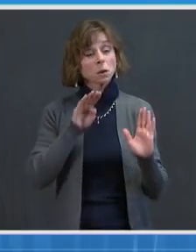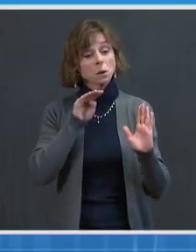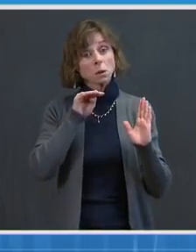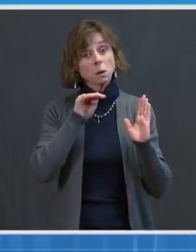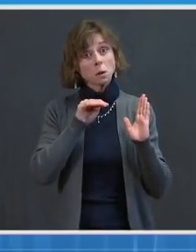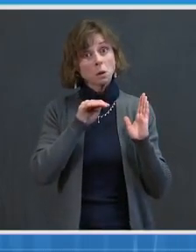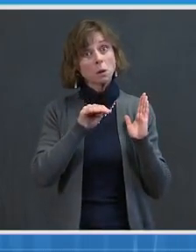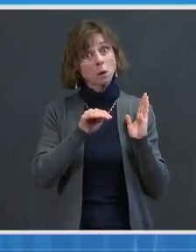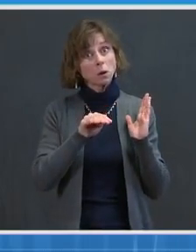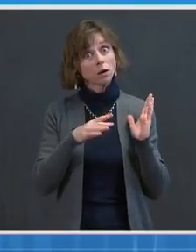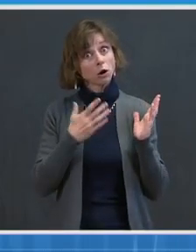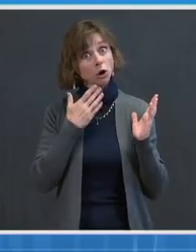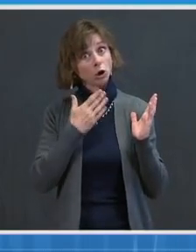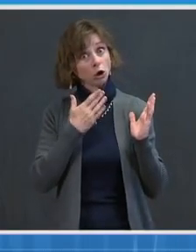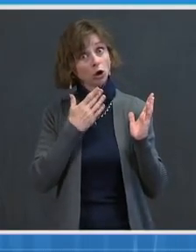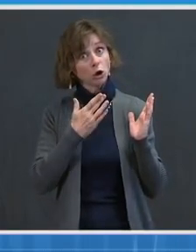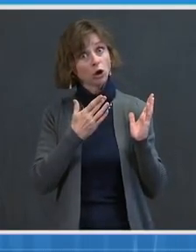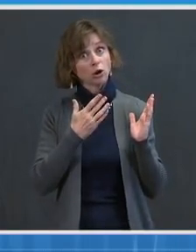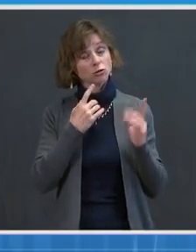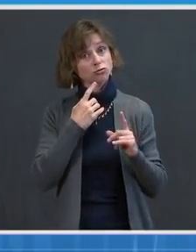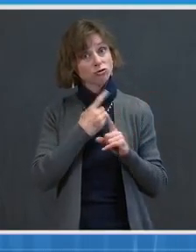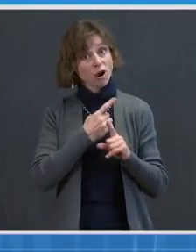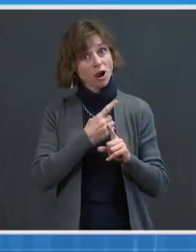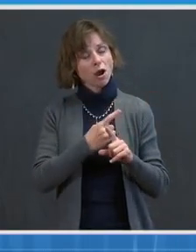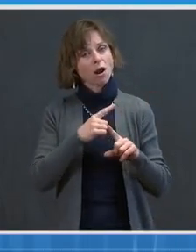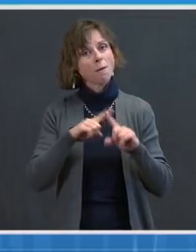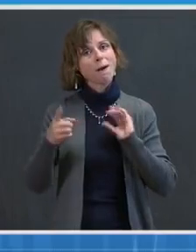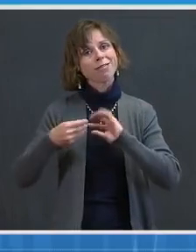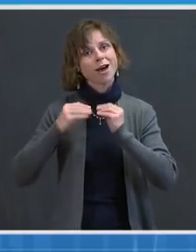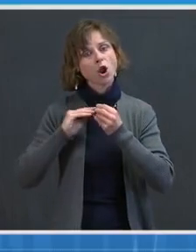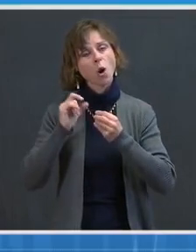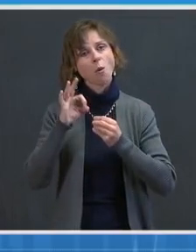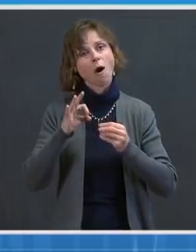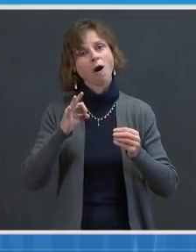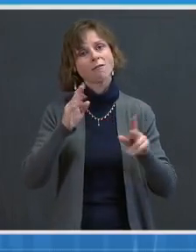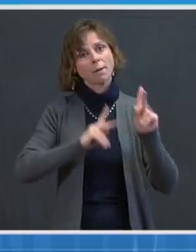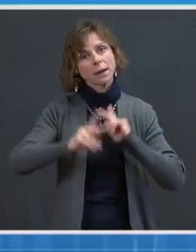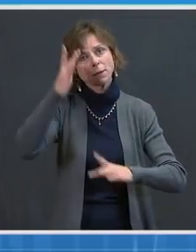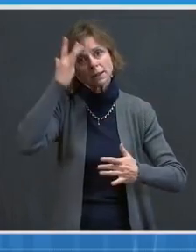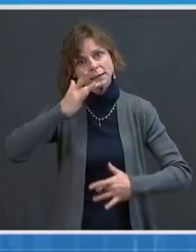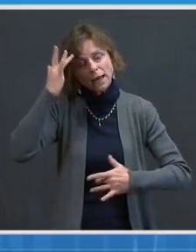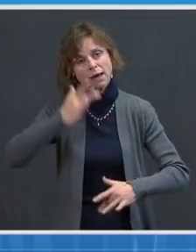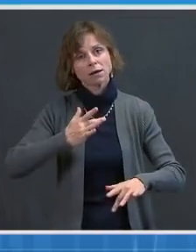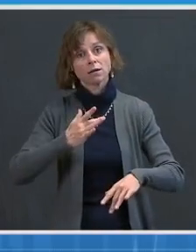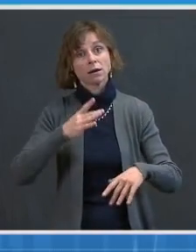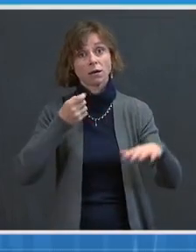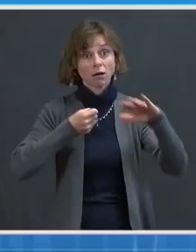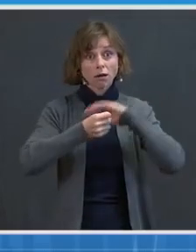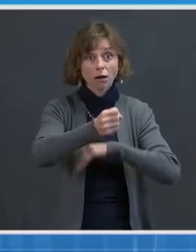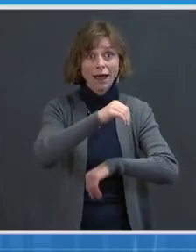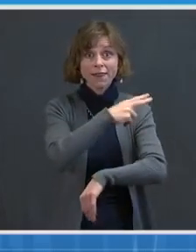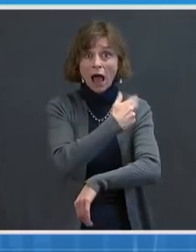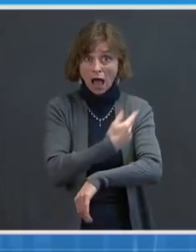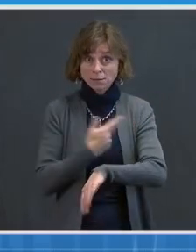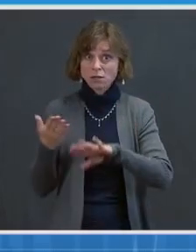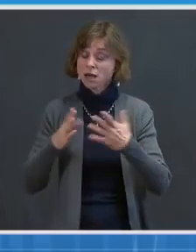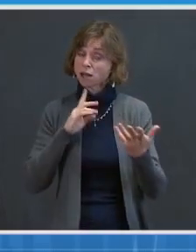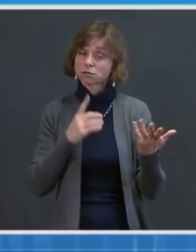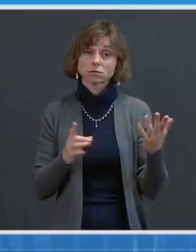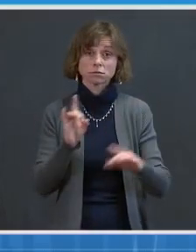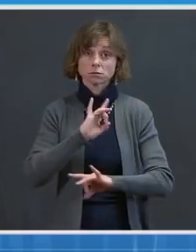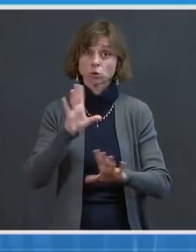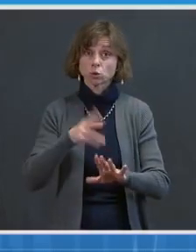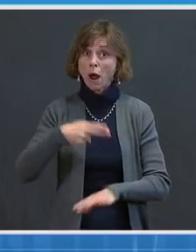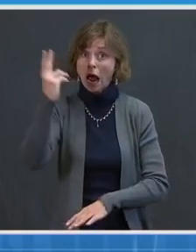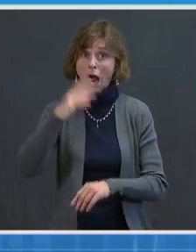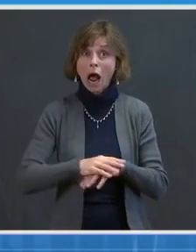in the right direction, the number of cases, hospitalizations, and deaths still remain too high and are somber reminders